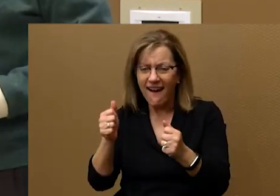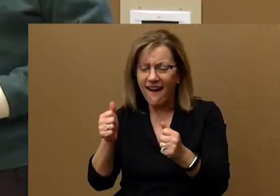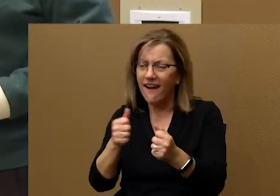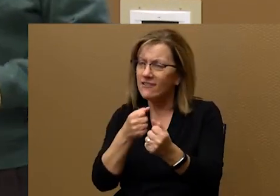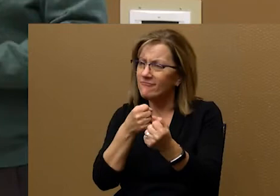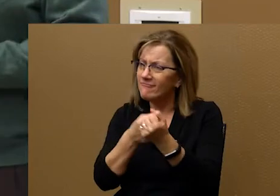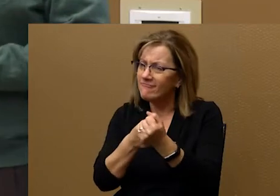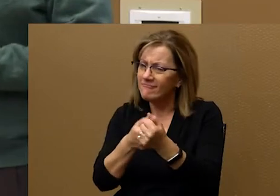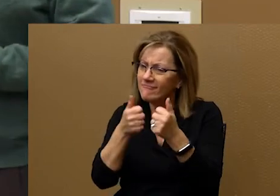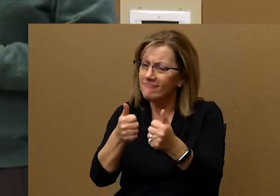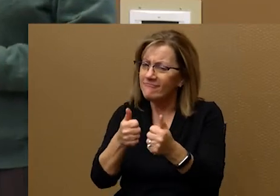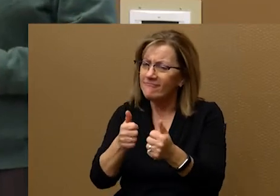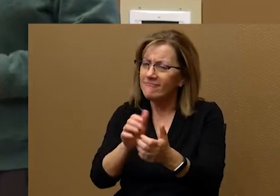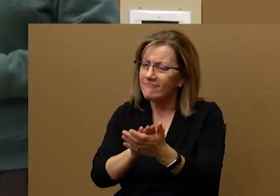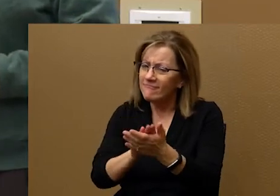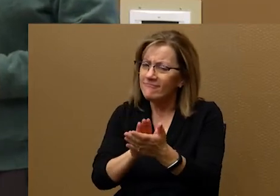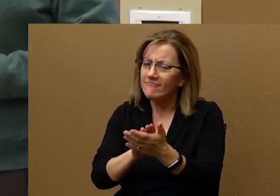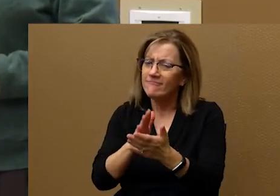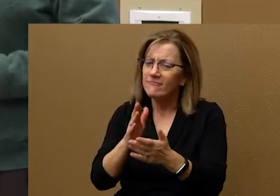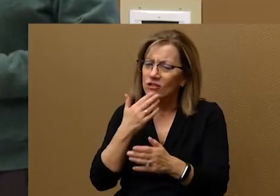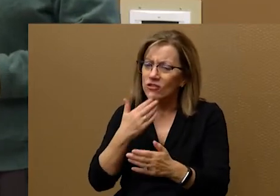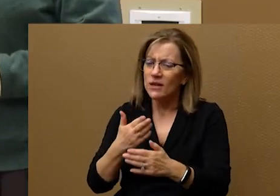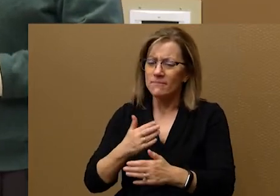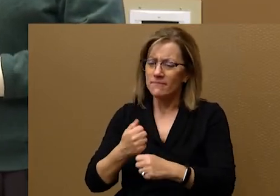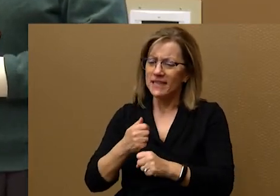skills. Makes me really happy to see that.